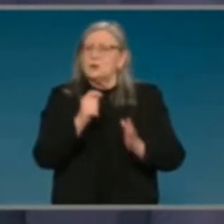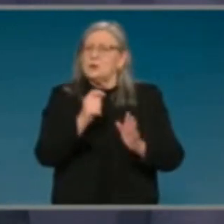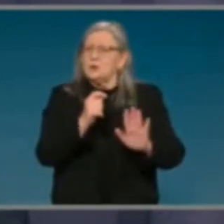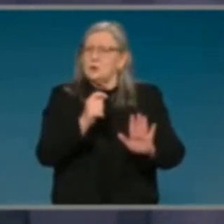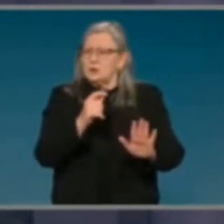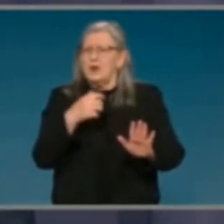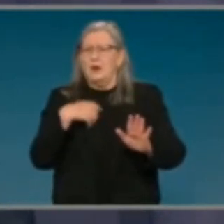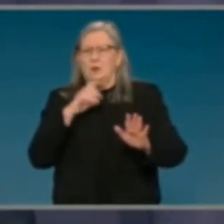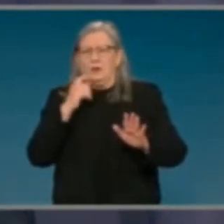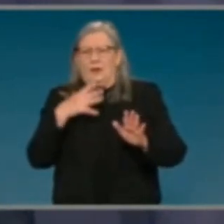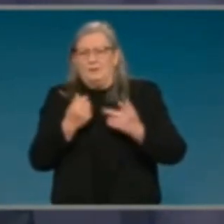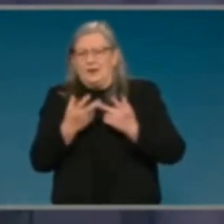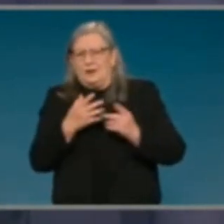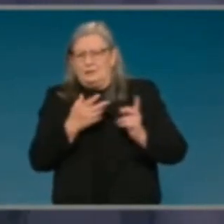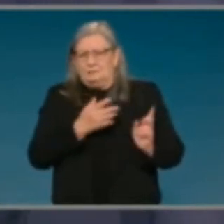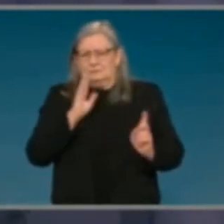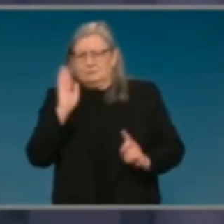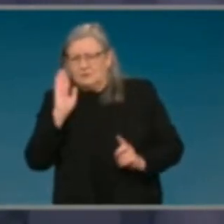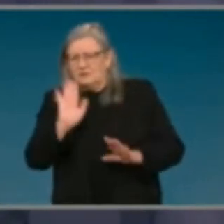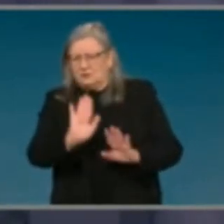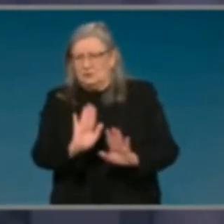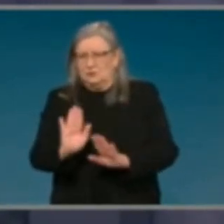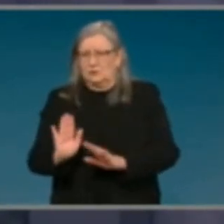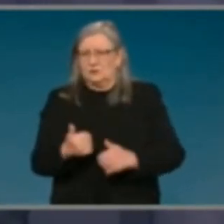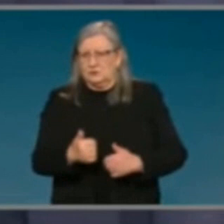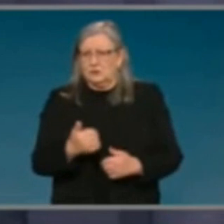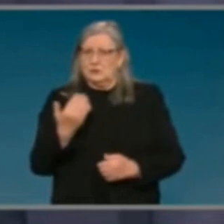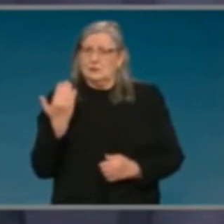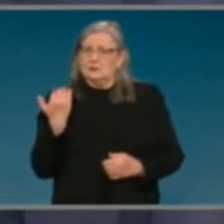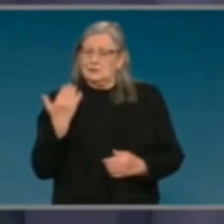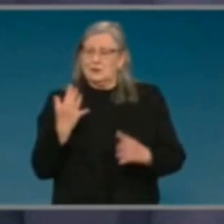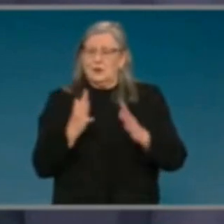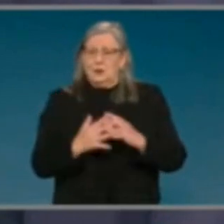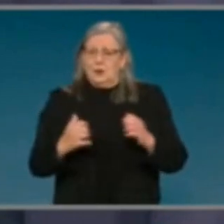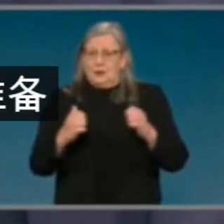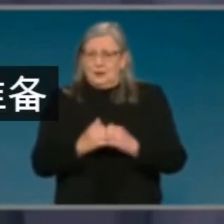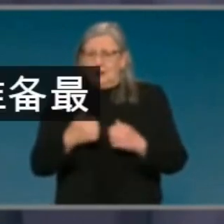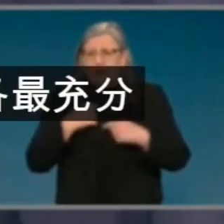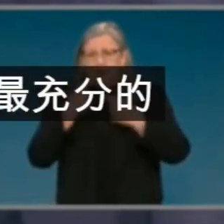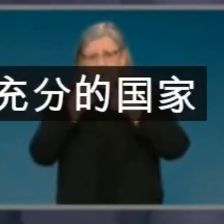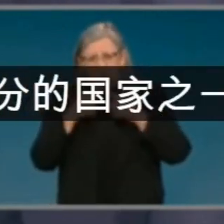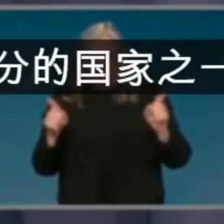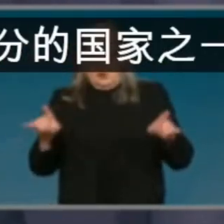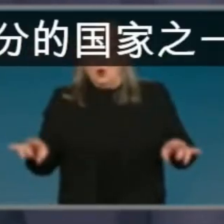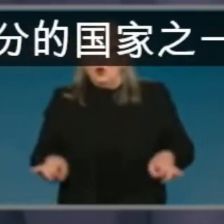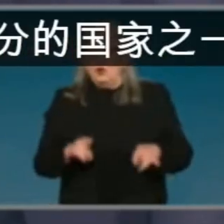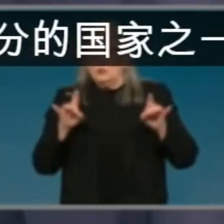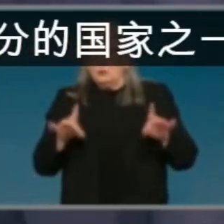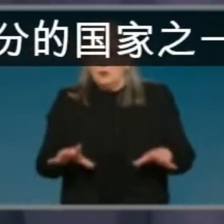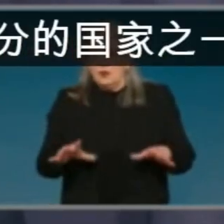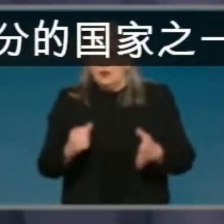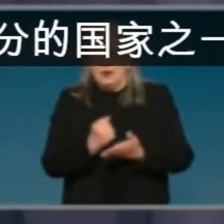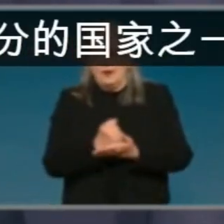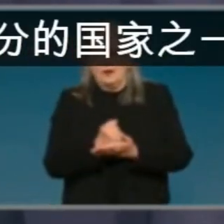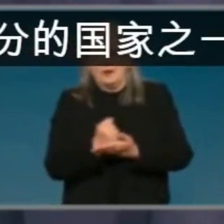the first thing is that, as we said on the weekend, Australia is one of the best prepared countries in the world. We